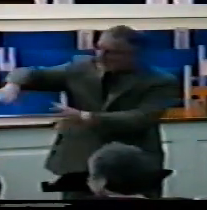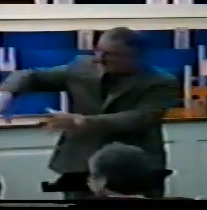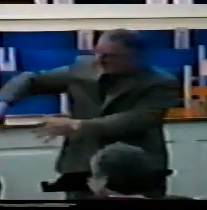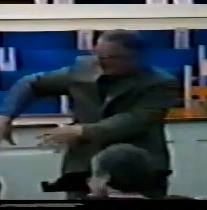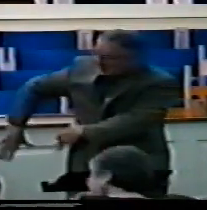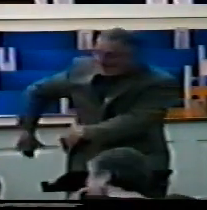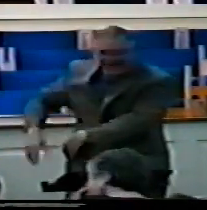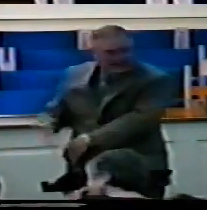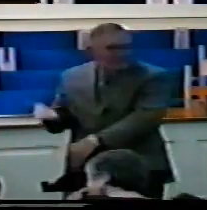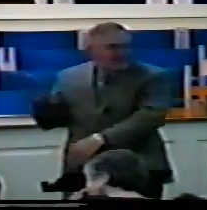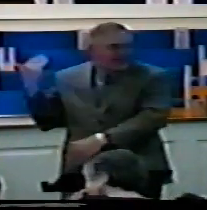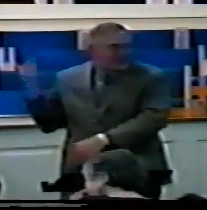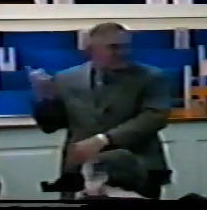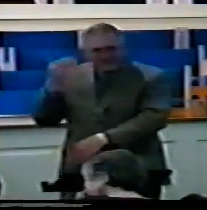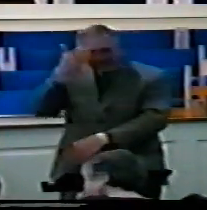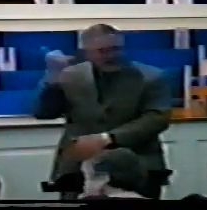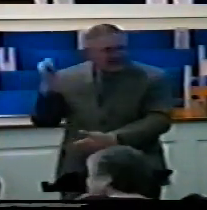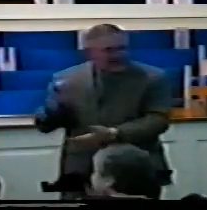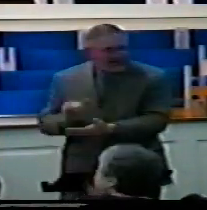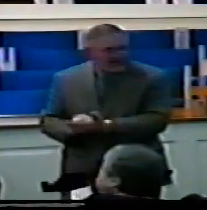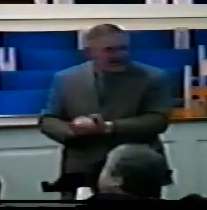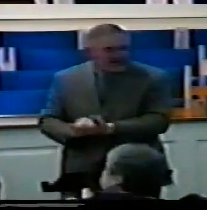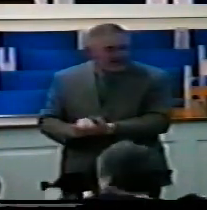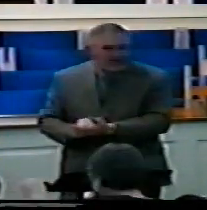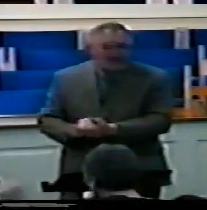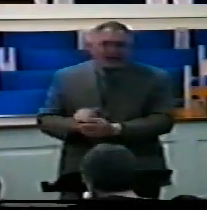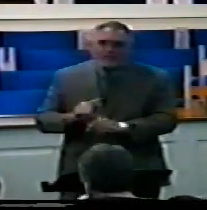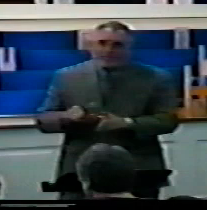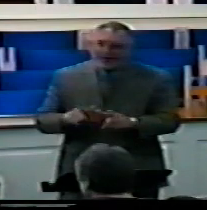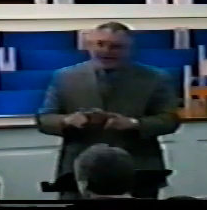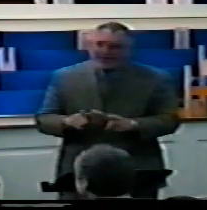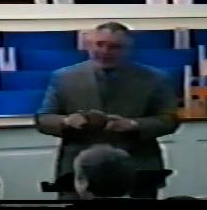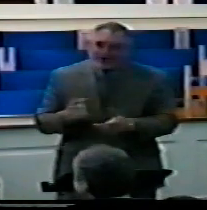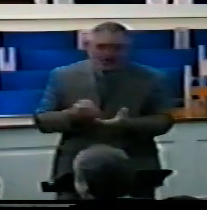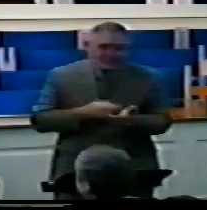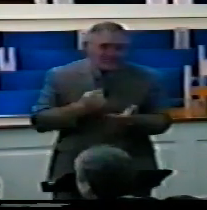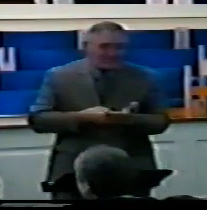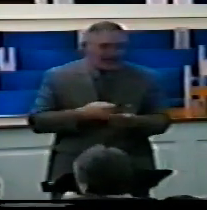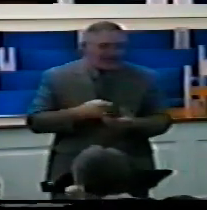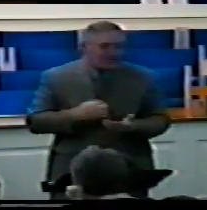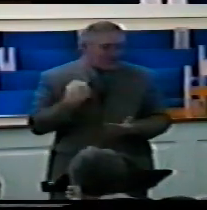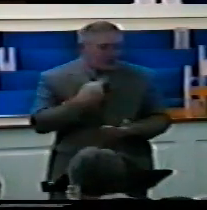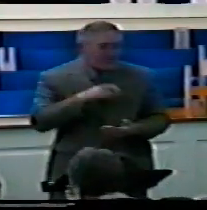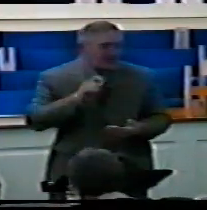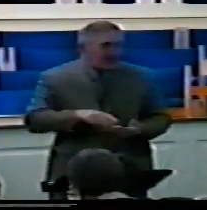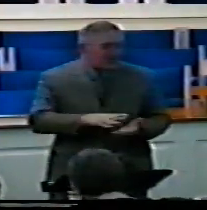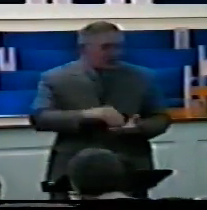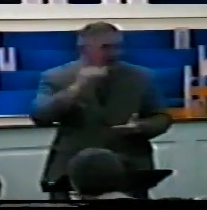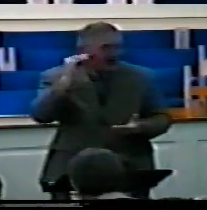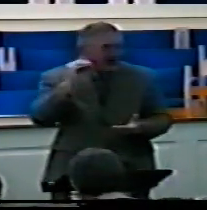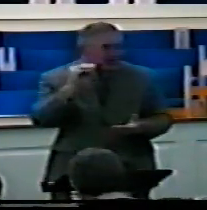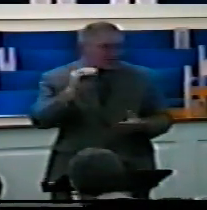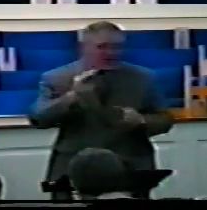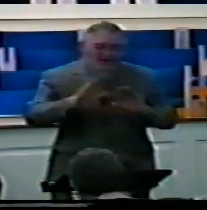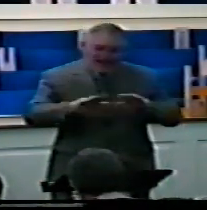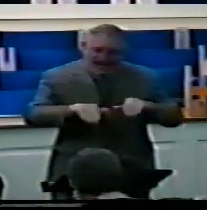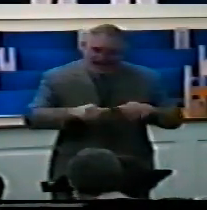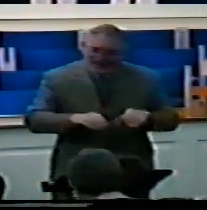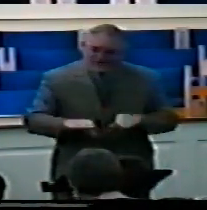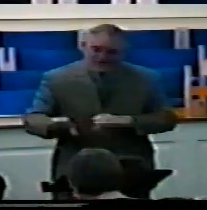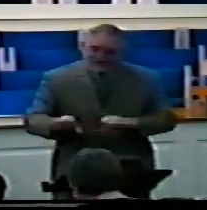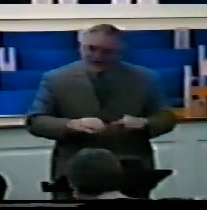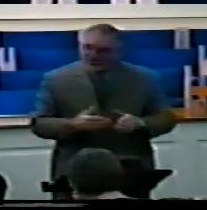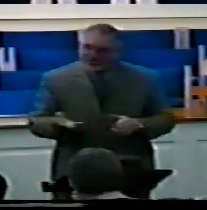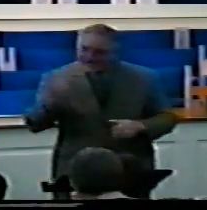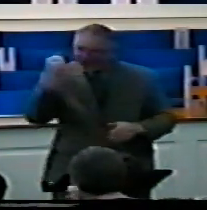to learn how to walk again. Had to learn how to talk again. Had to learn how to use my hands again to be able to ride and stuff. But God is